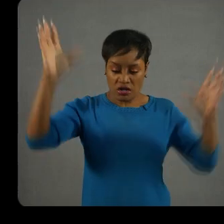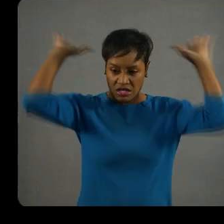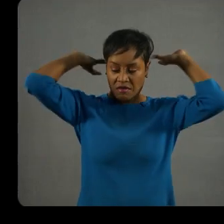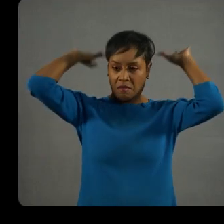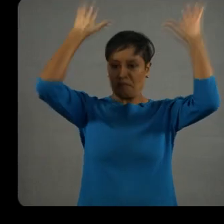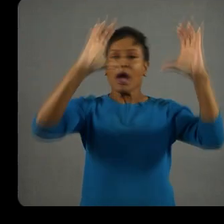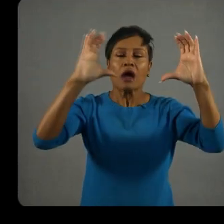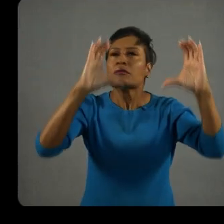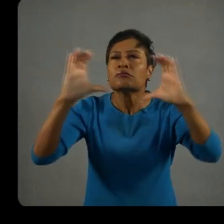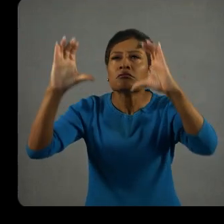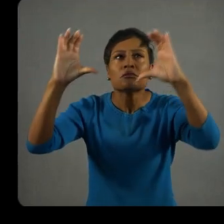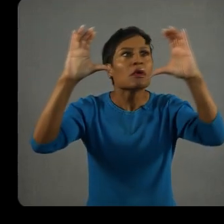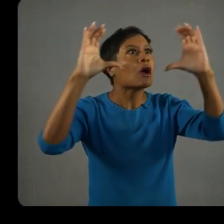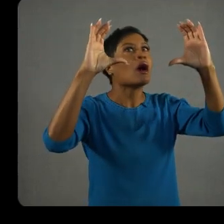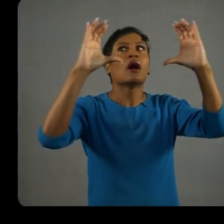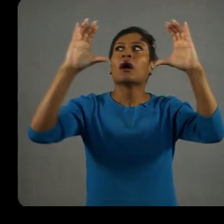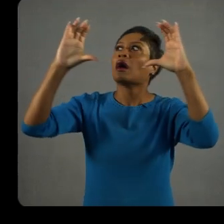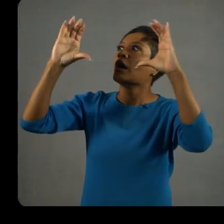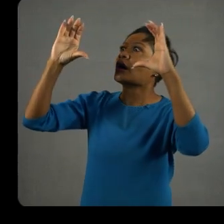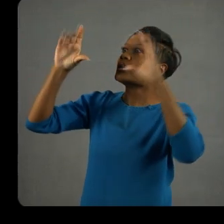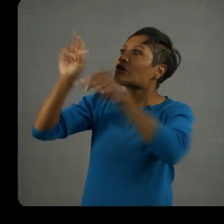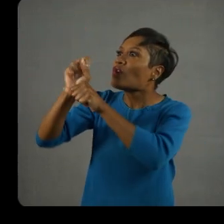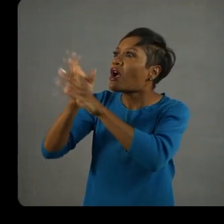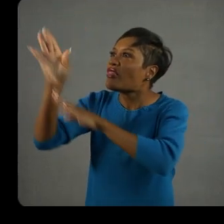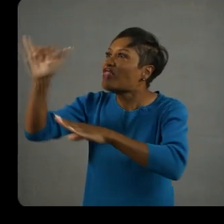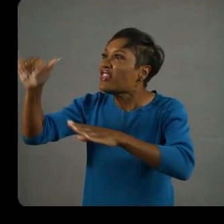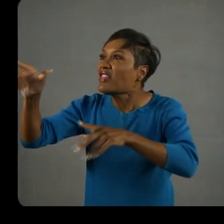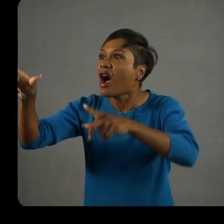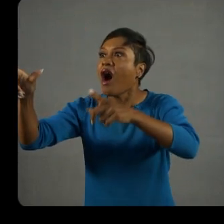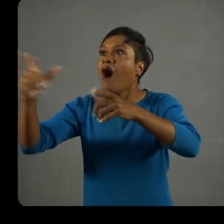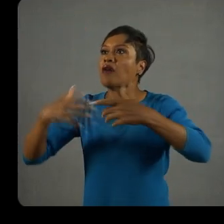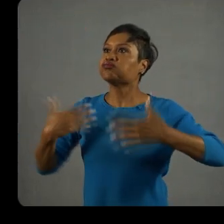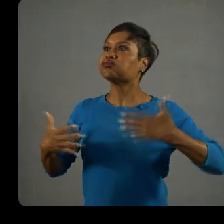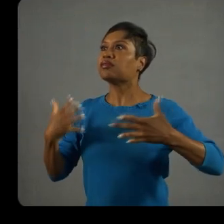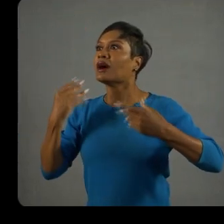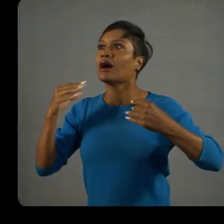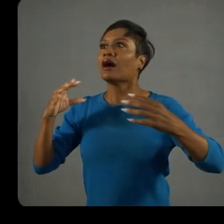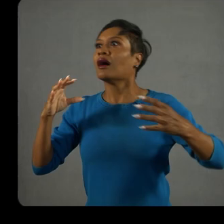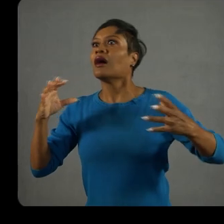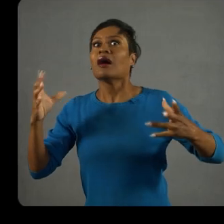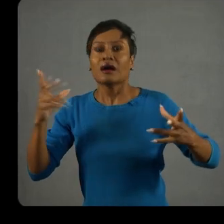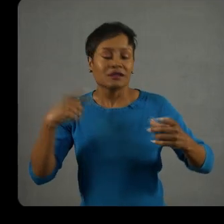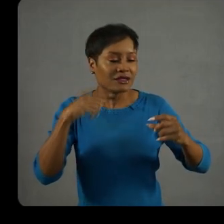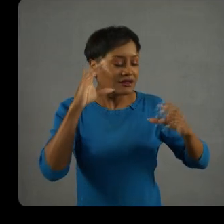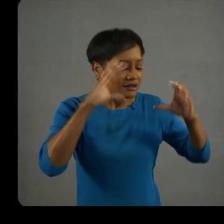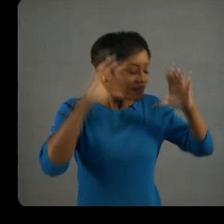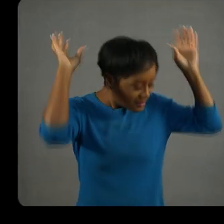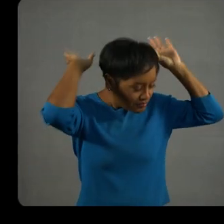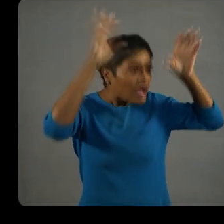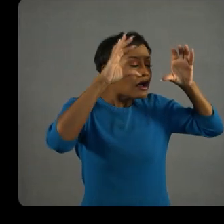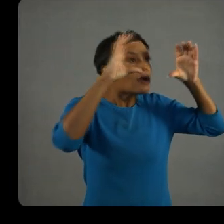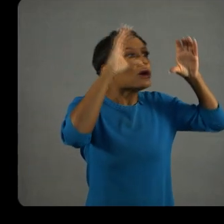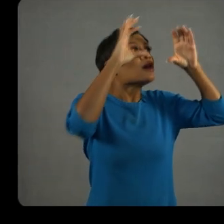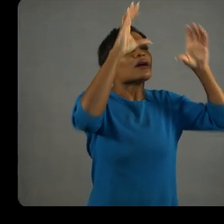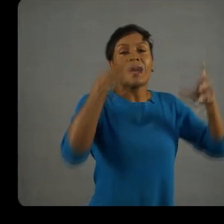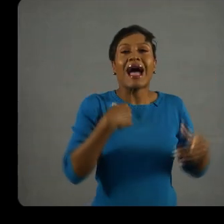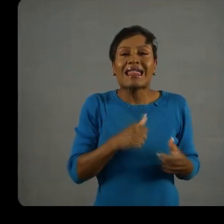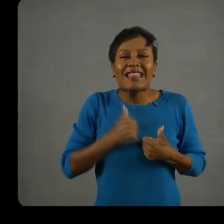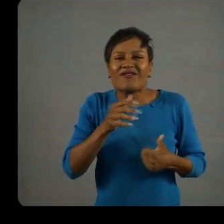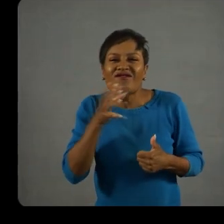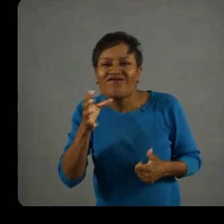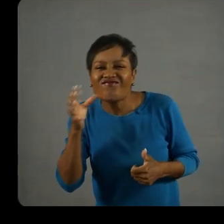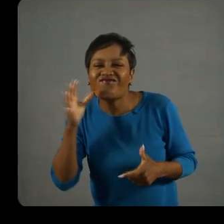in the life looks like for a couple of different careers? So even if you're in a rural area, if you're in living